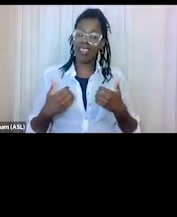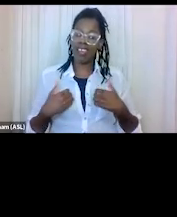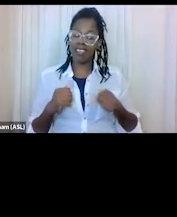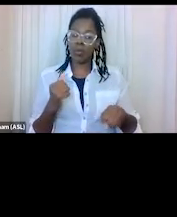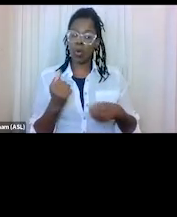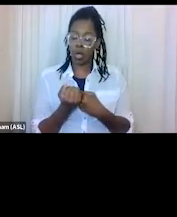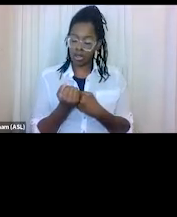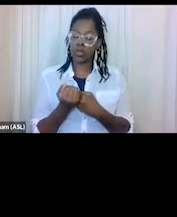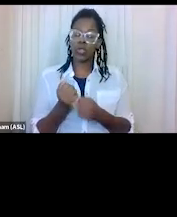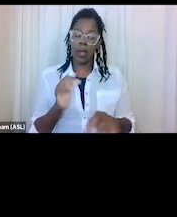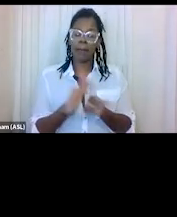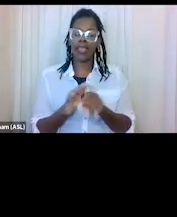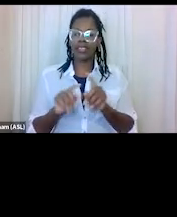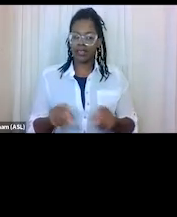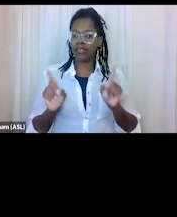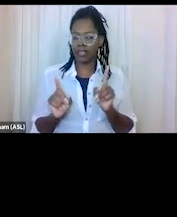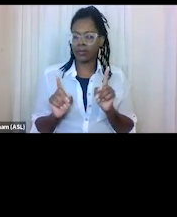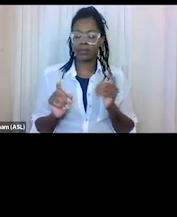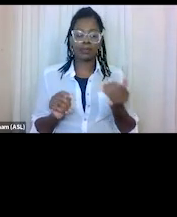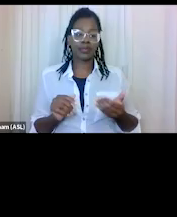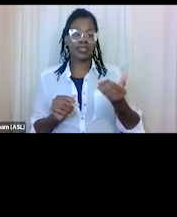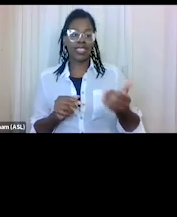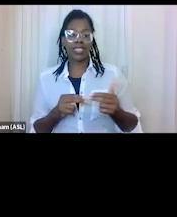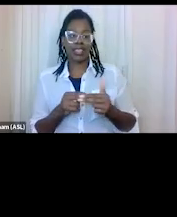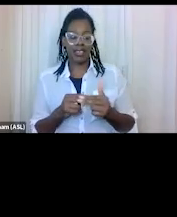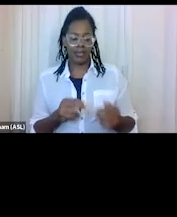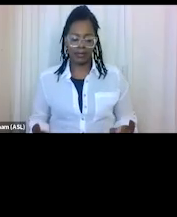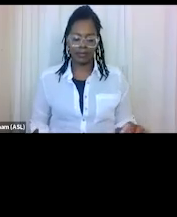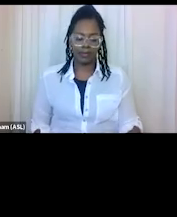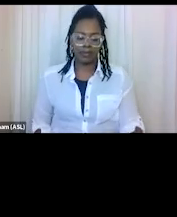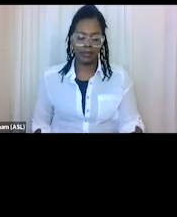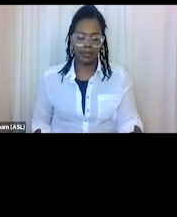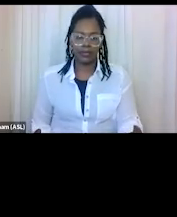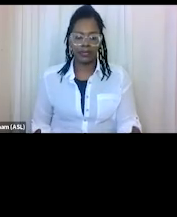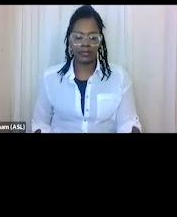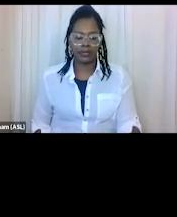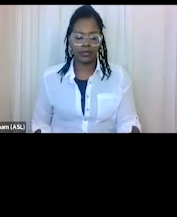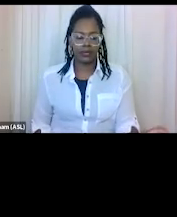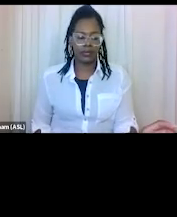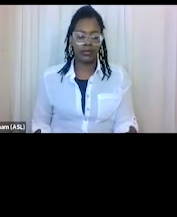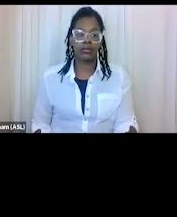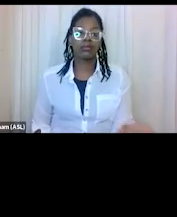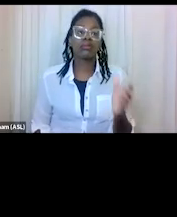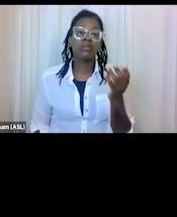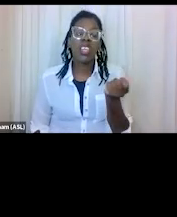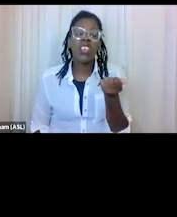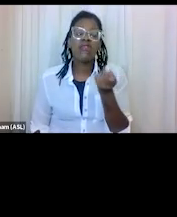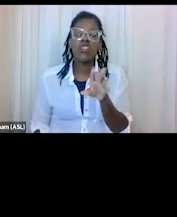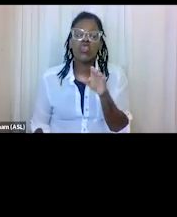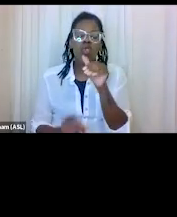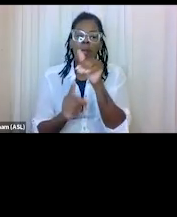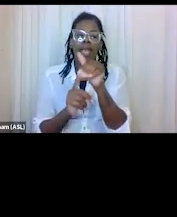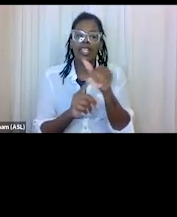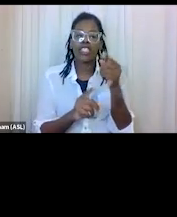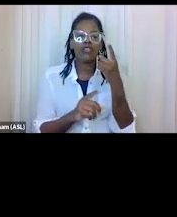choices. Okay, on to the next slide. So these are just some reminders and tips for engaging